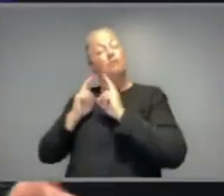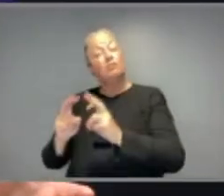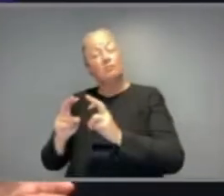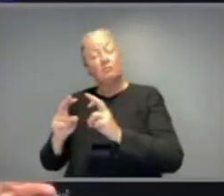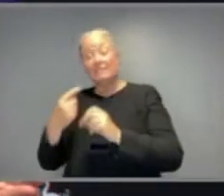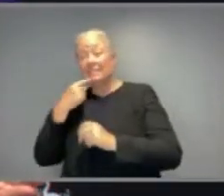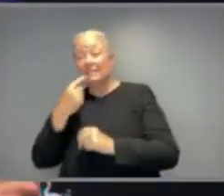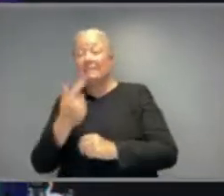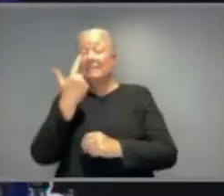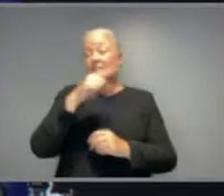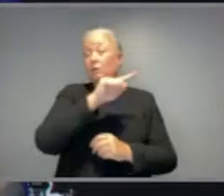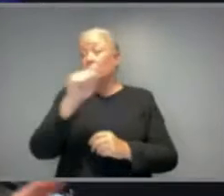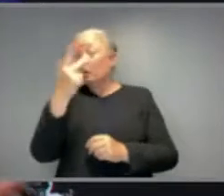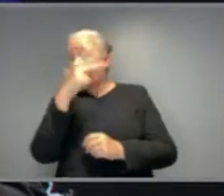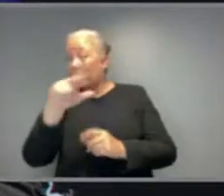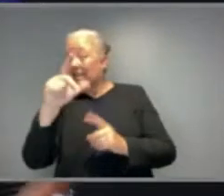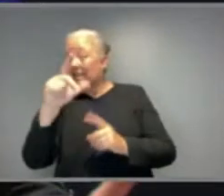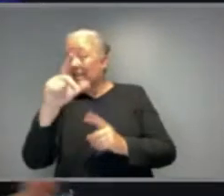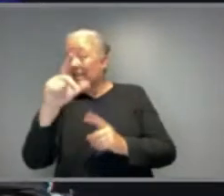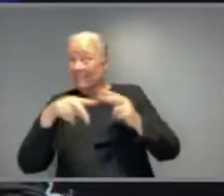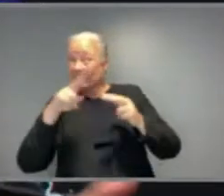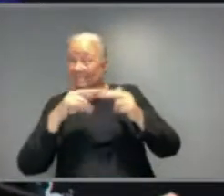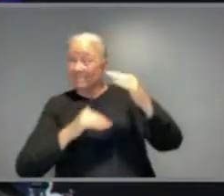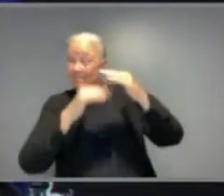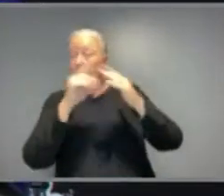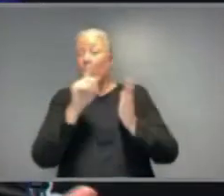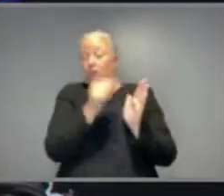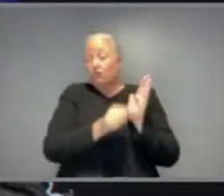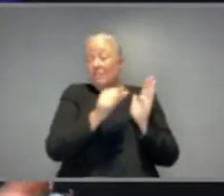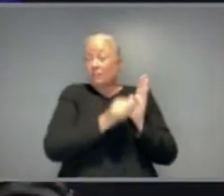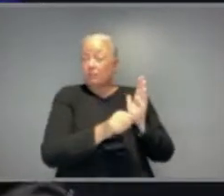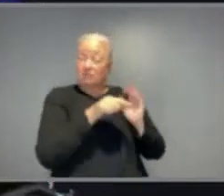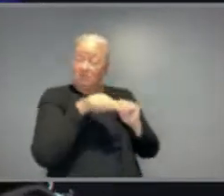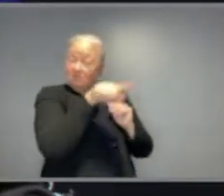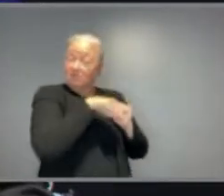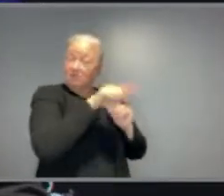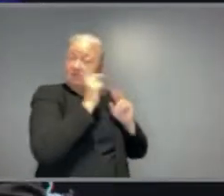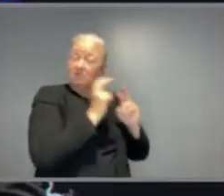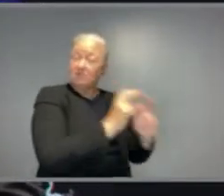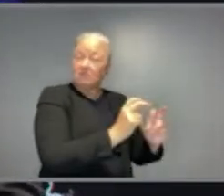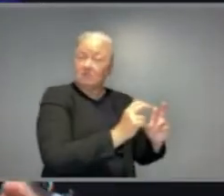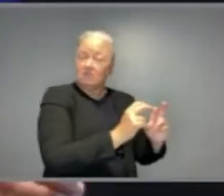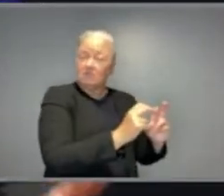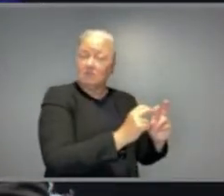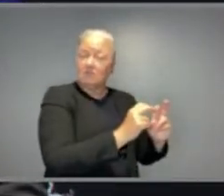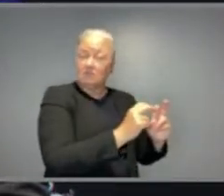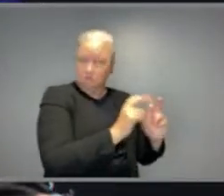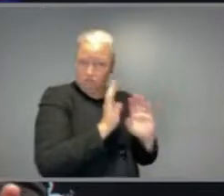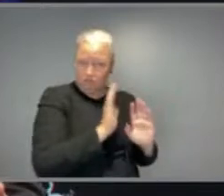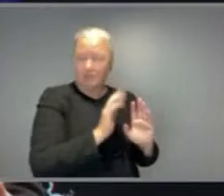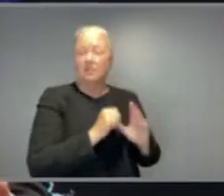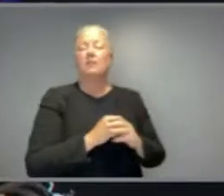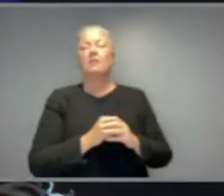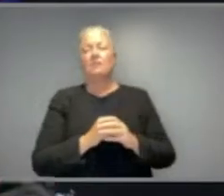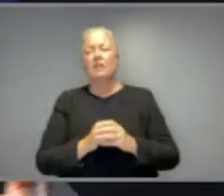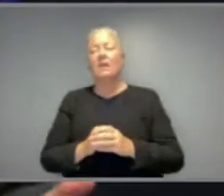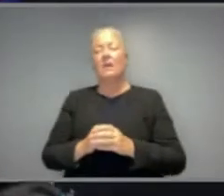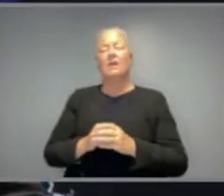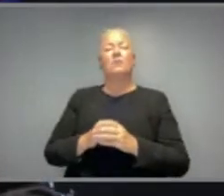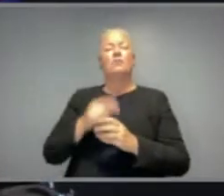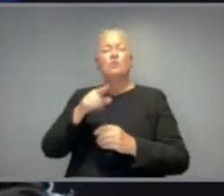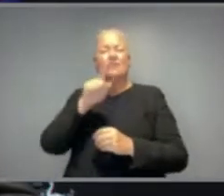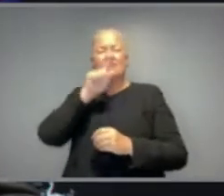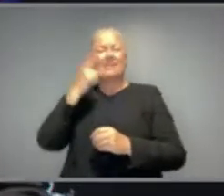work that those types of widespread actions can't be justified on the medical evidence and can't